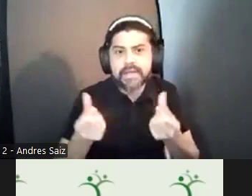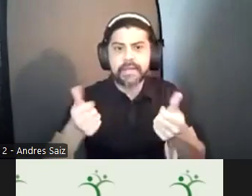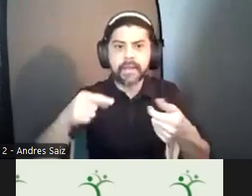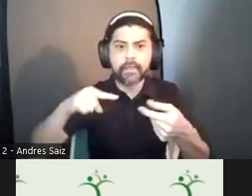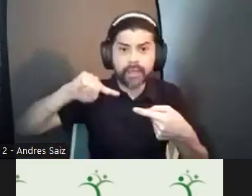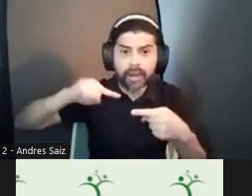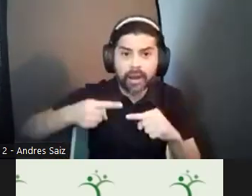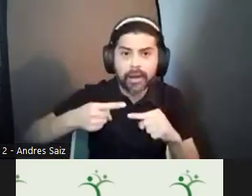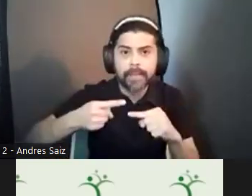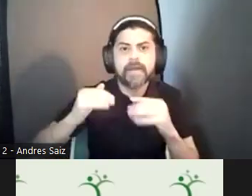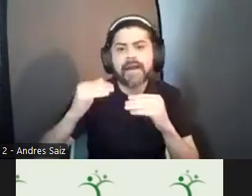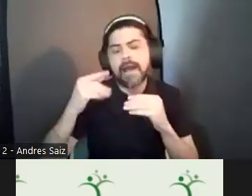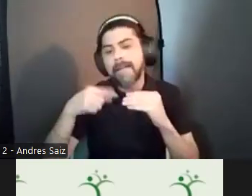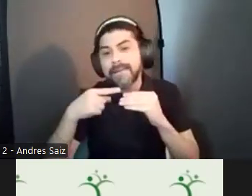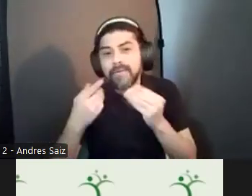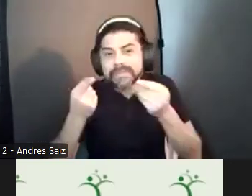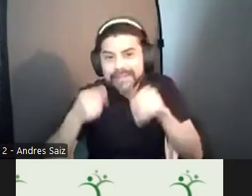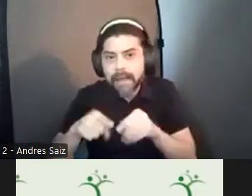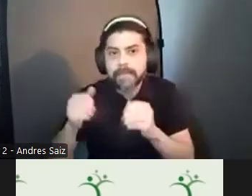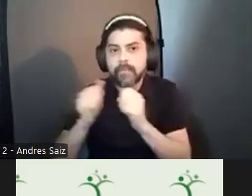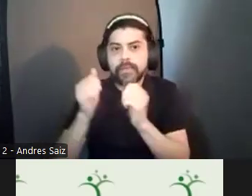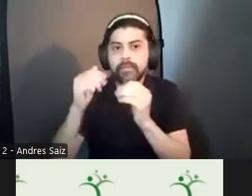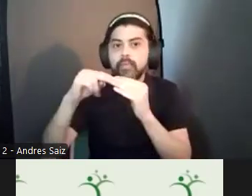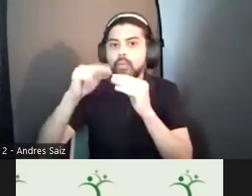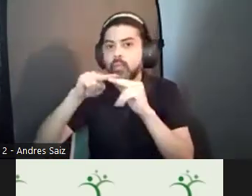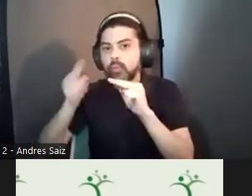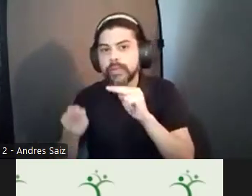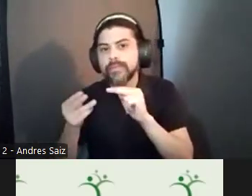any reduced access. So again, appreciate you lifting that up.